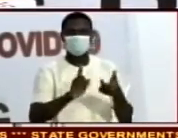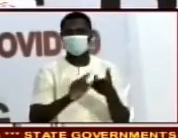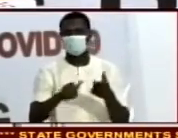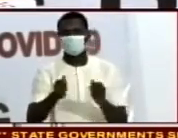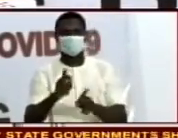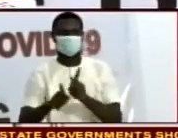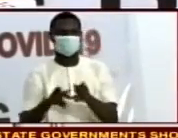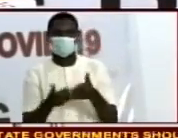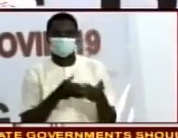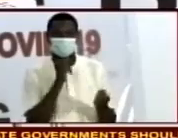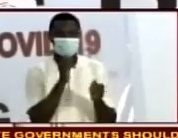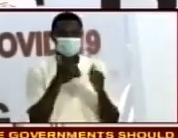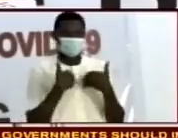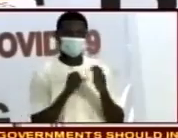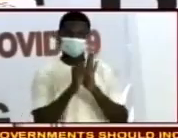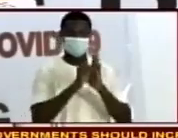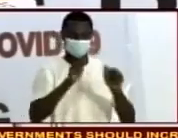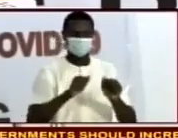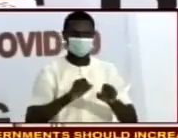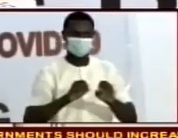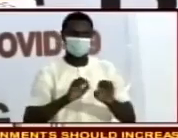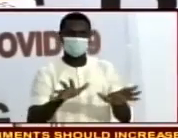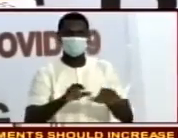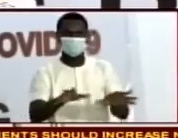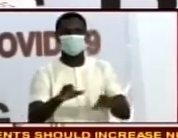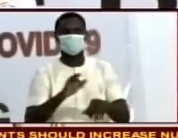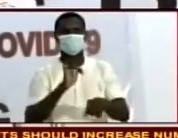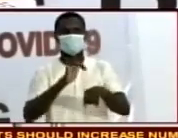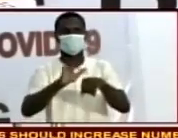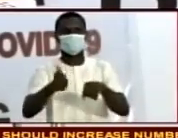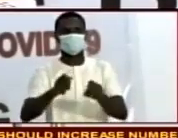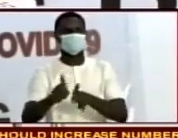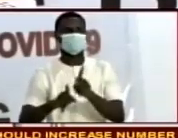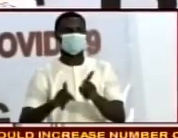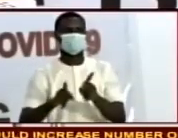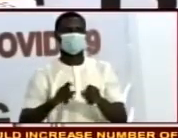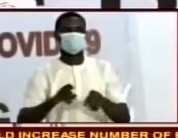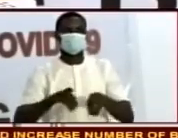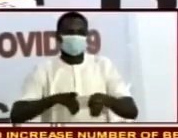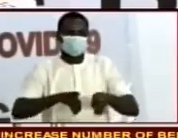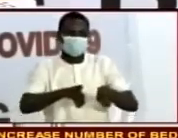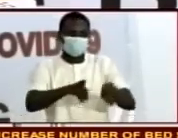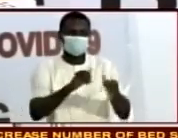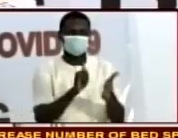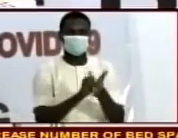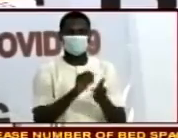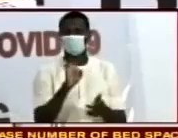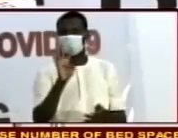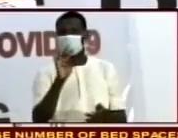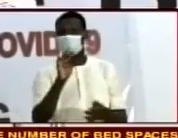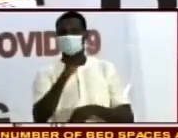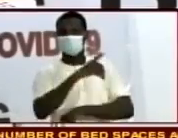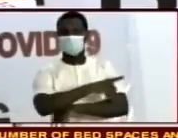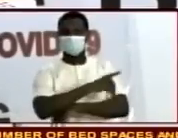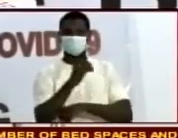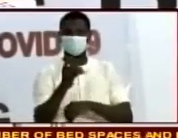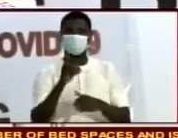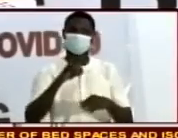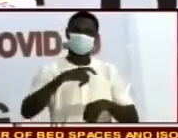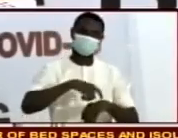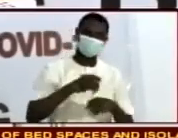transmit. So for the period of observation, and after the 14 days or a little bit more, they